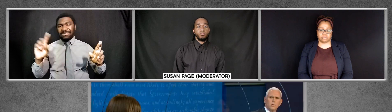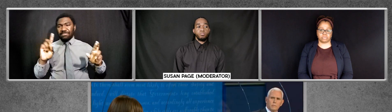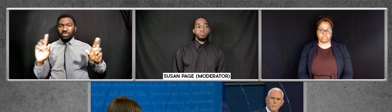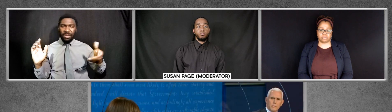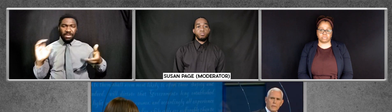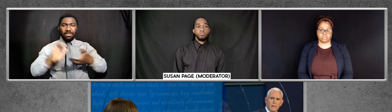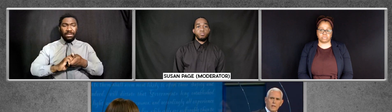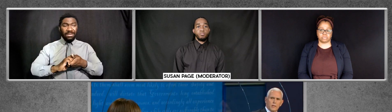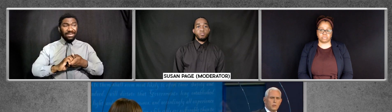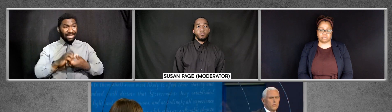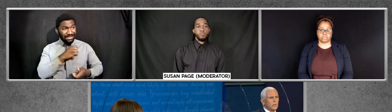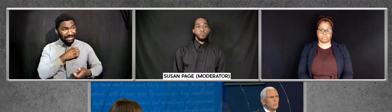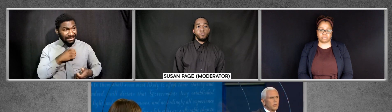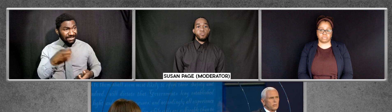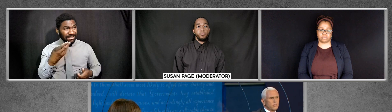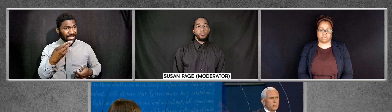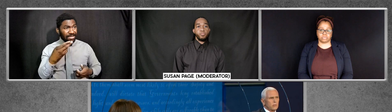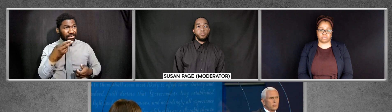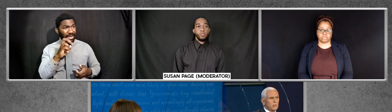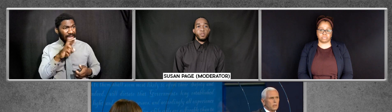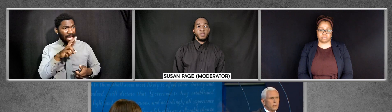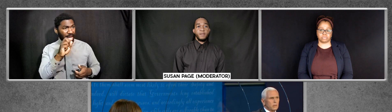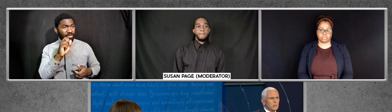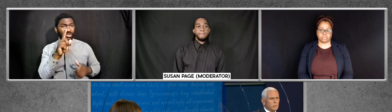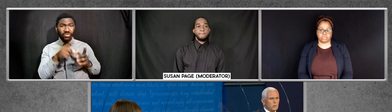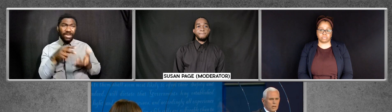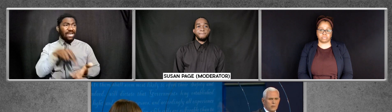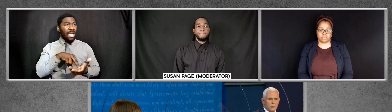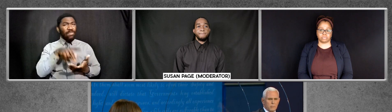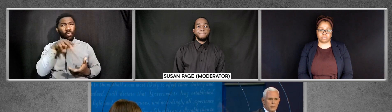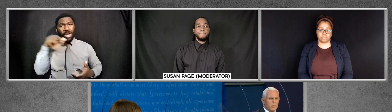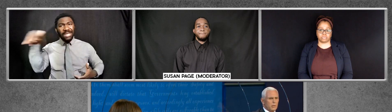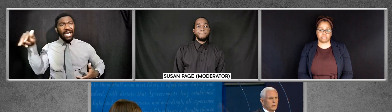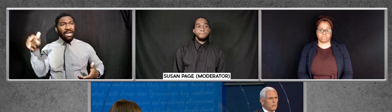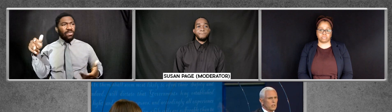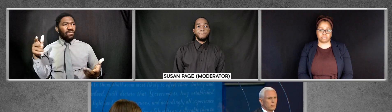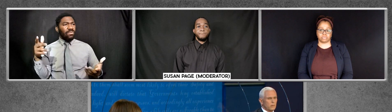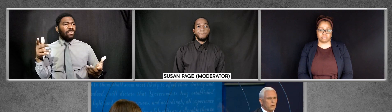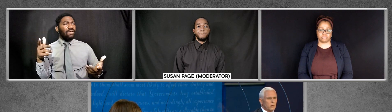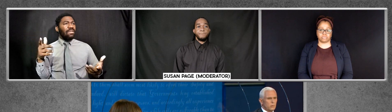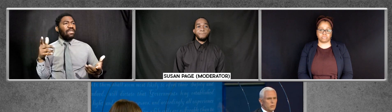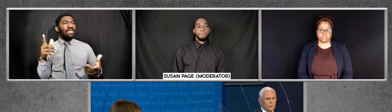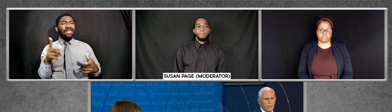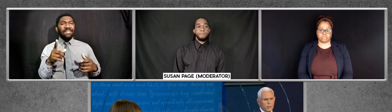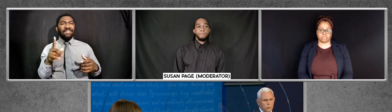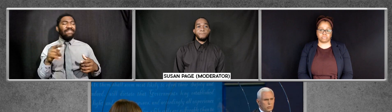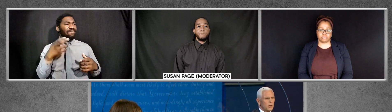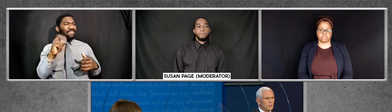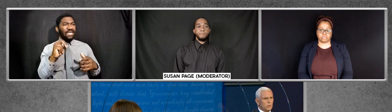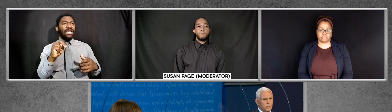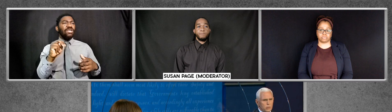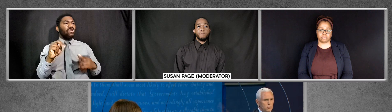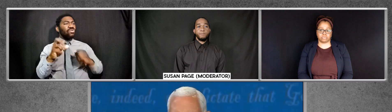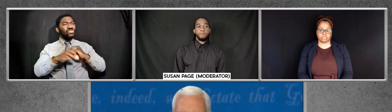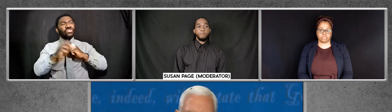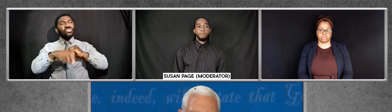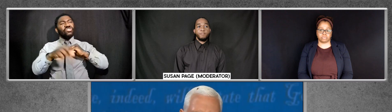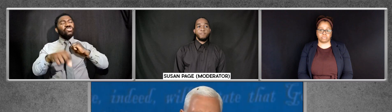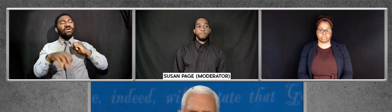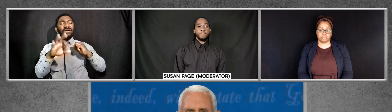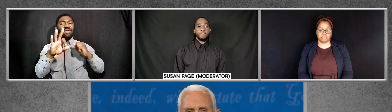of the room. And then you filibustered Senator Tim Scott's bill on the Senate floor that would have provided new accountability,